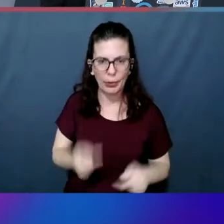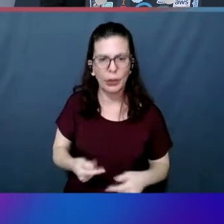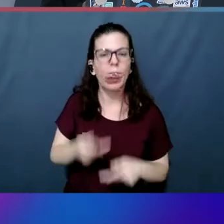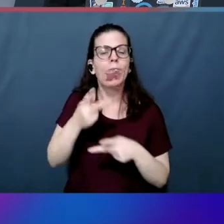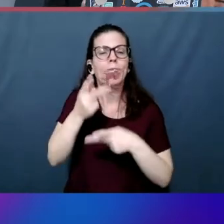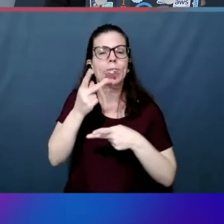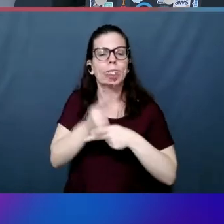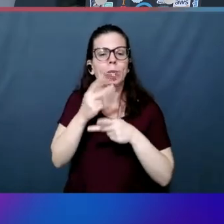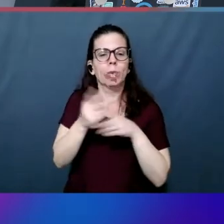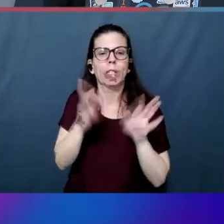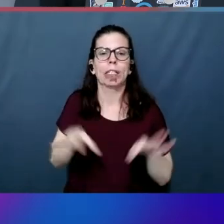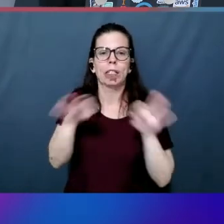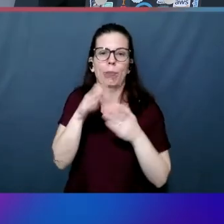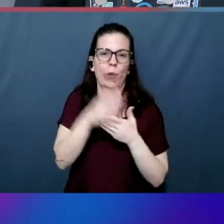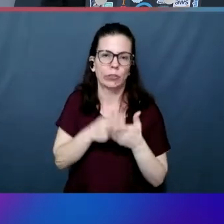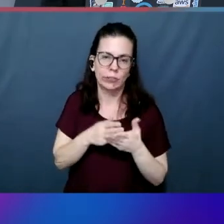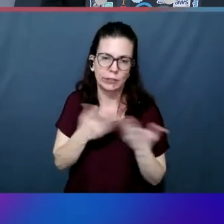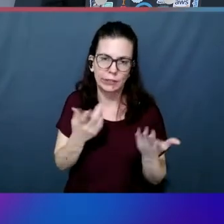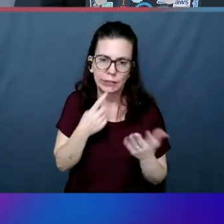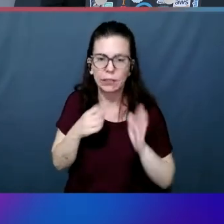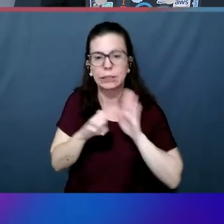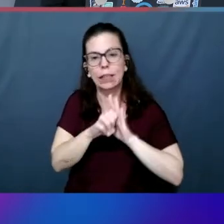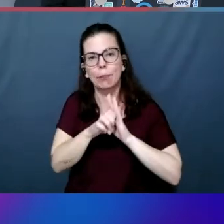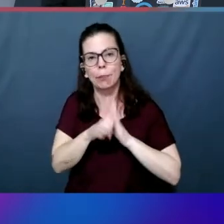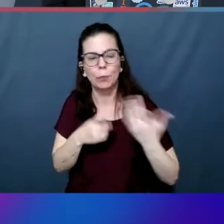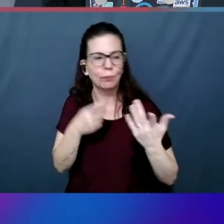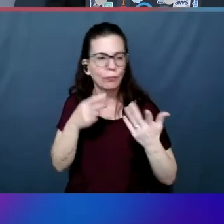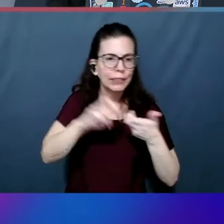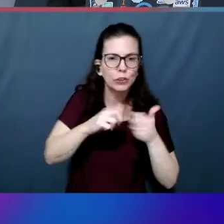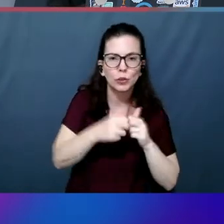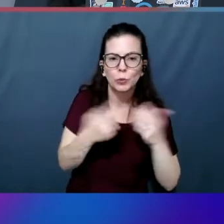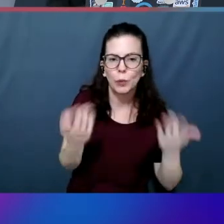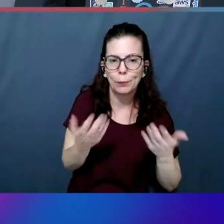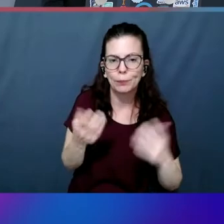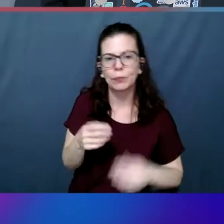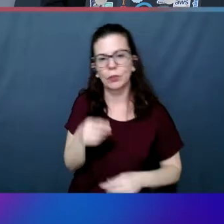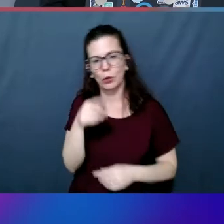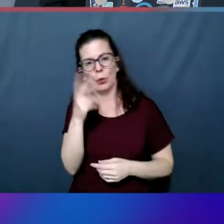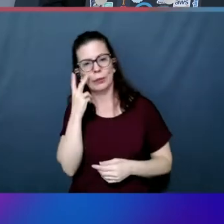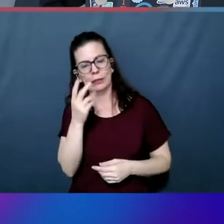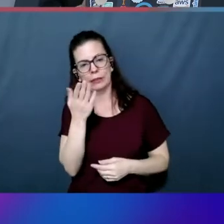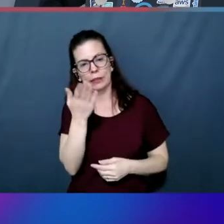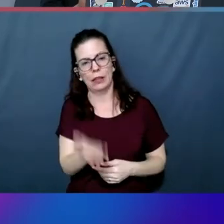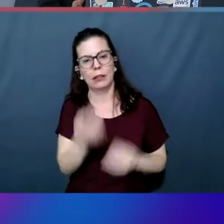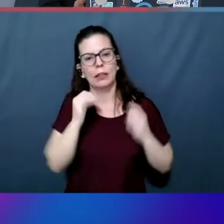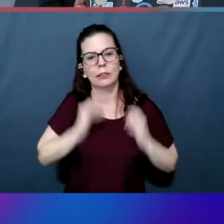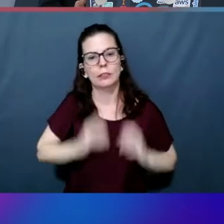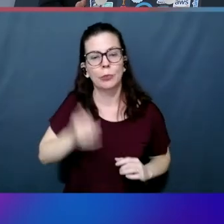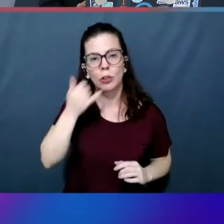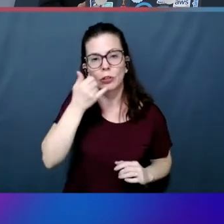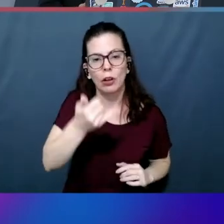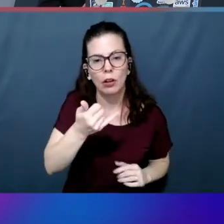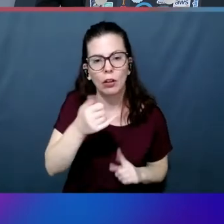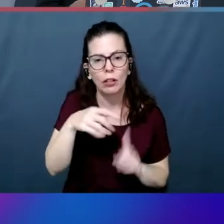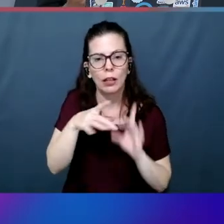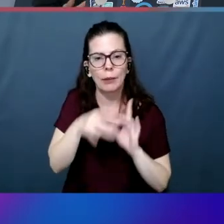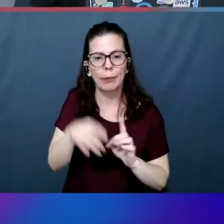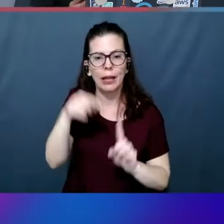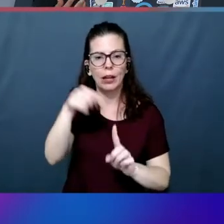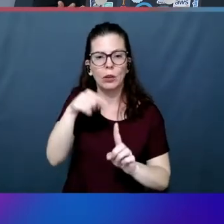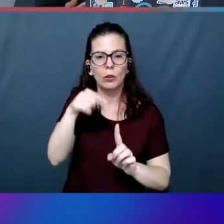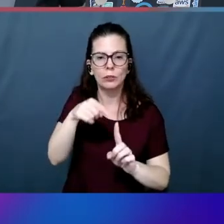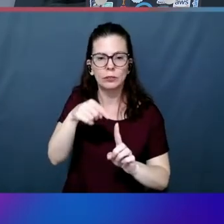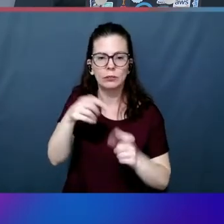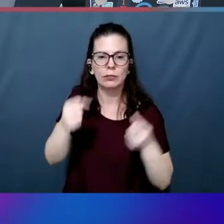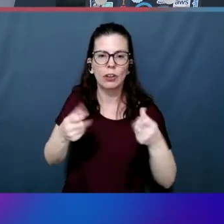talking about, right? Like, for example, what is the issue? So in this case, we can see the customer's calling in about an car accident that they had, and they want to